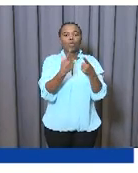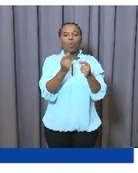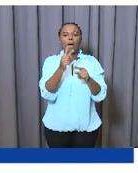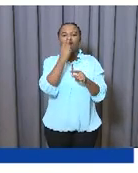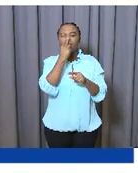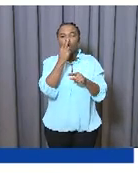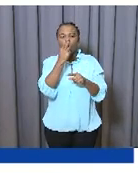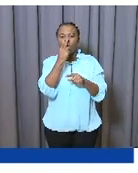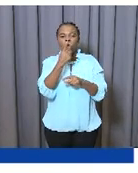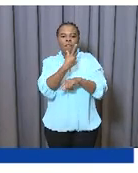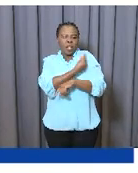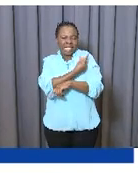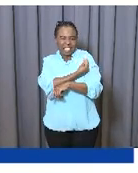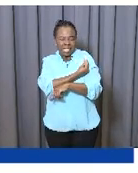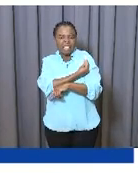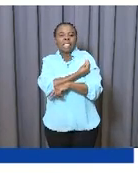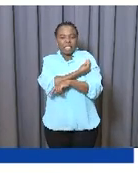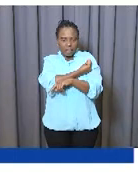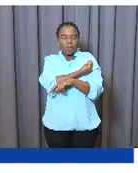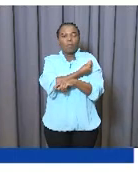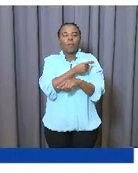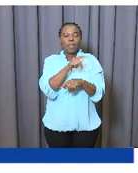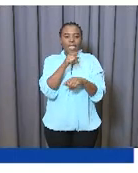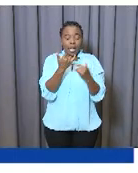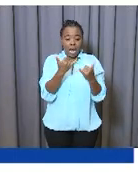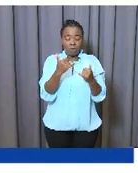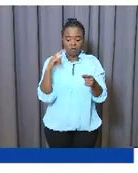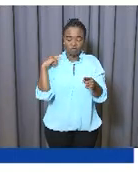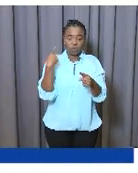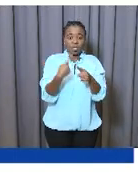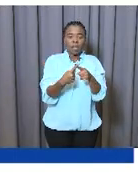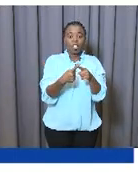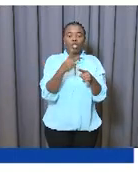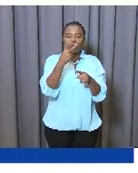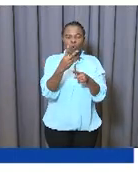The immunization intervention, so far in the province,